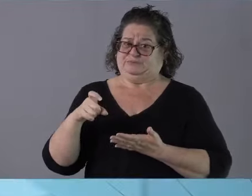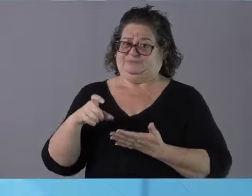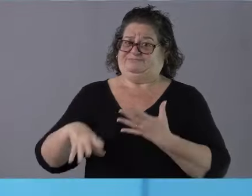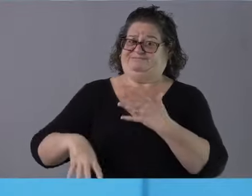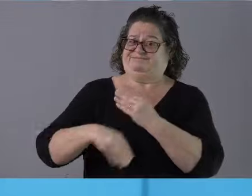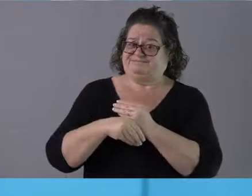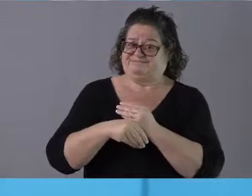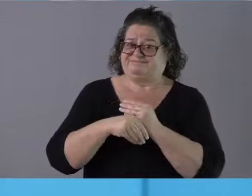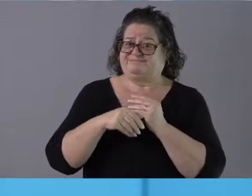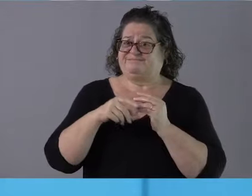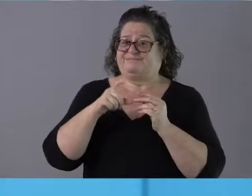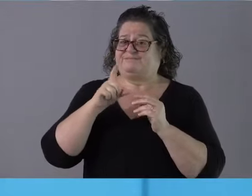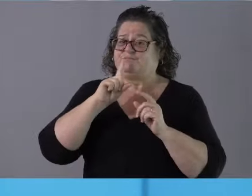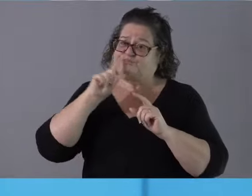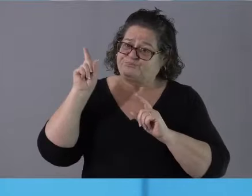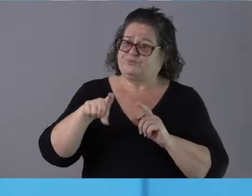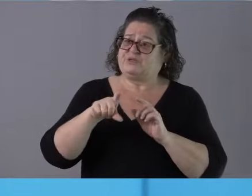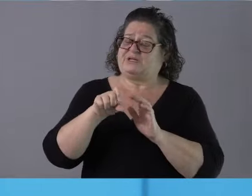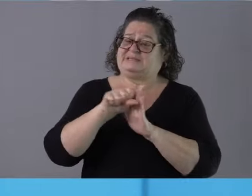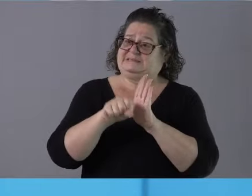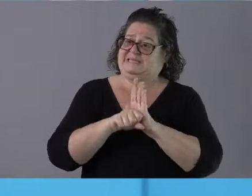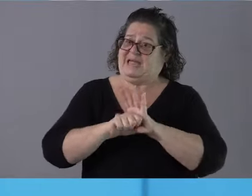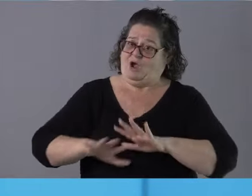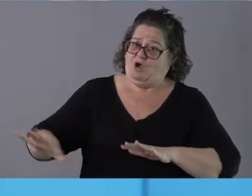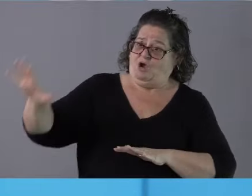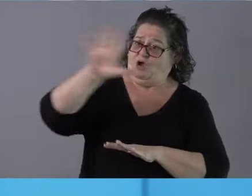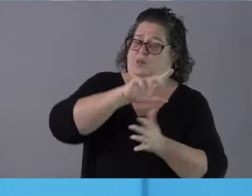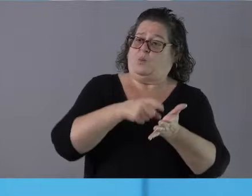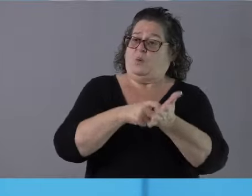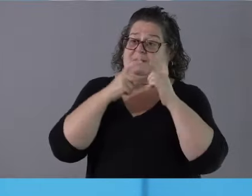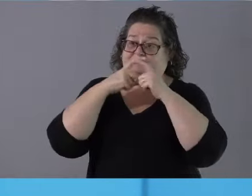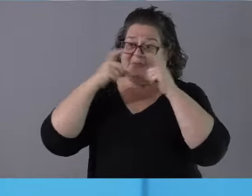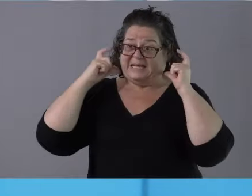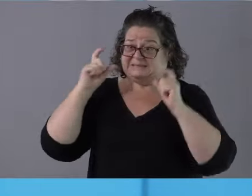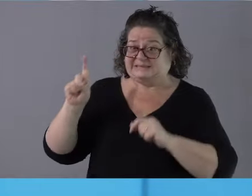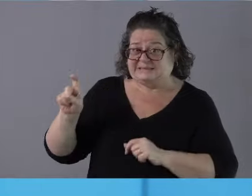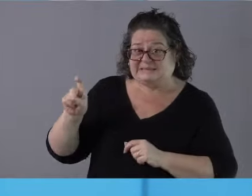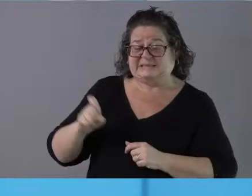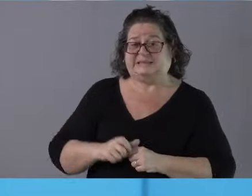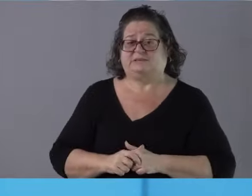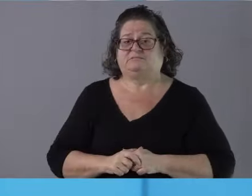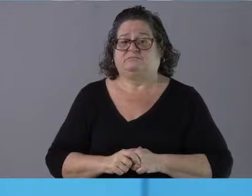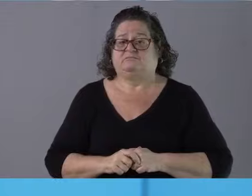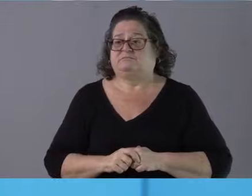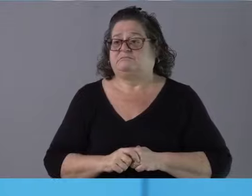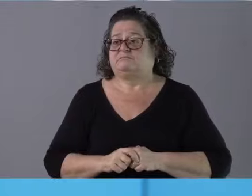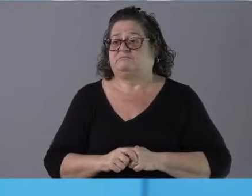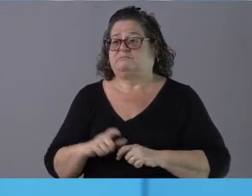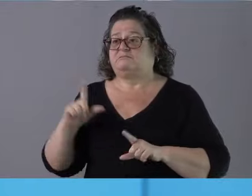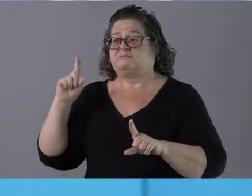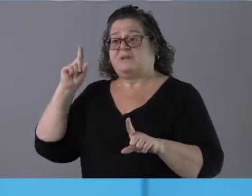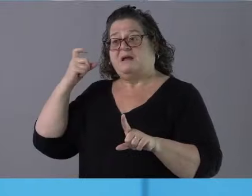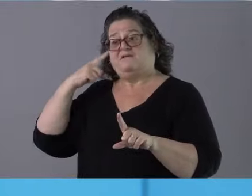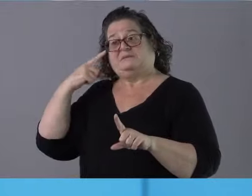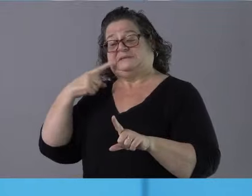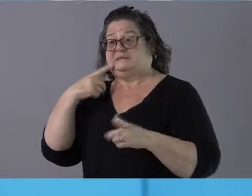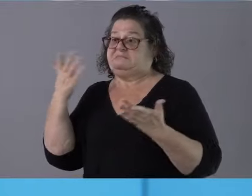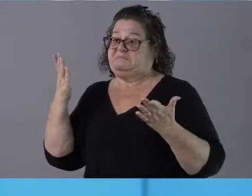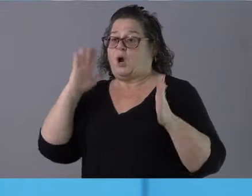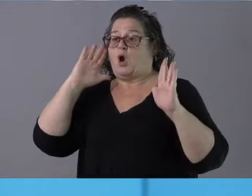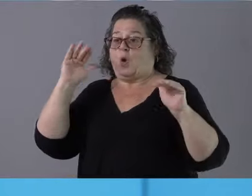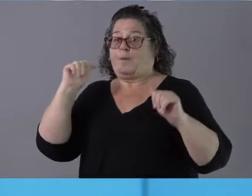the maximum compliance with masks. I want to see every Arizonan wear a mask, including all